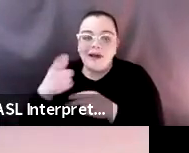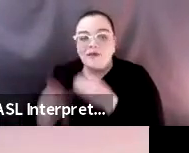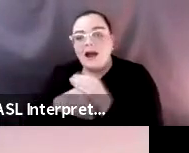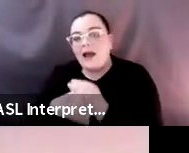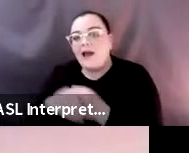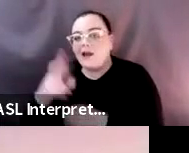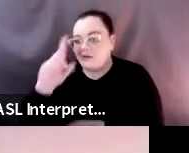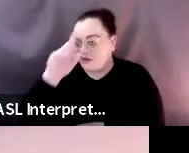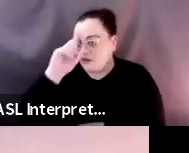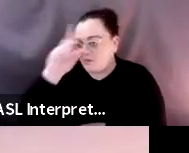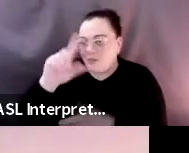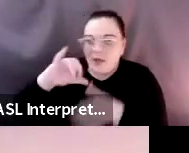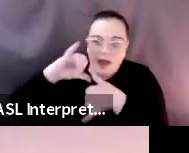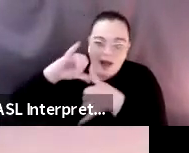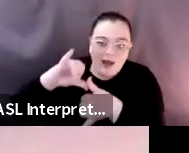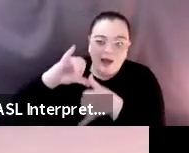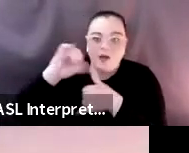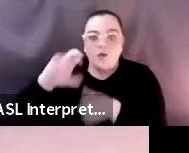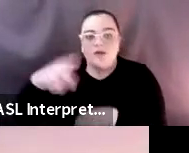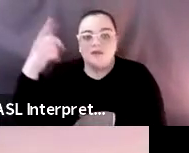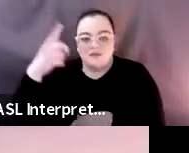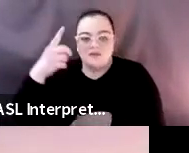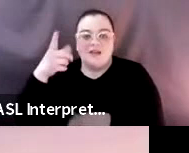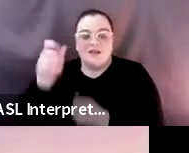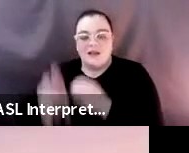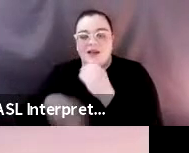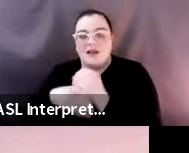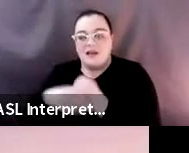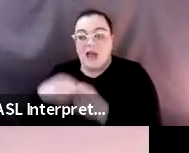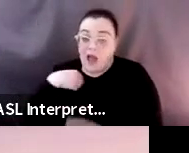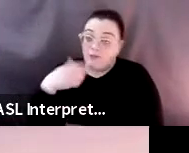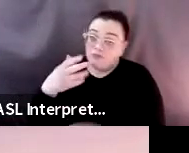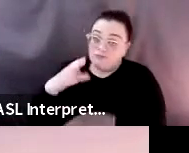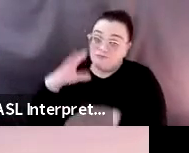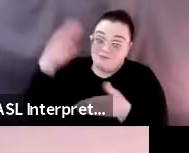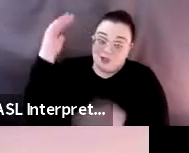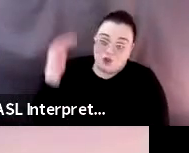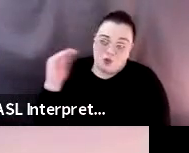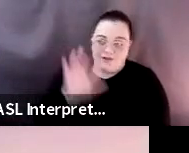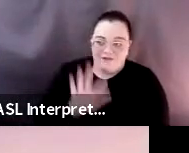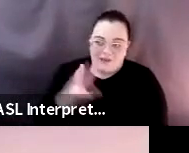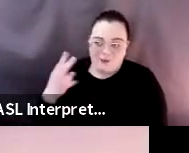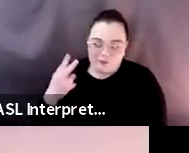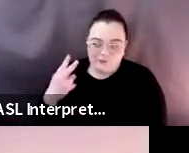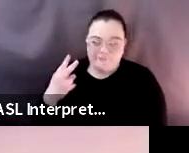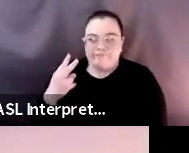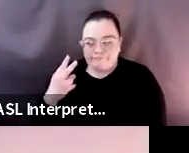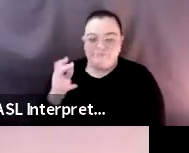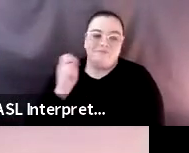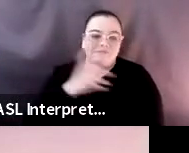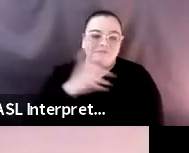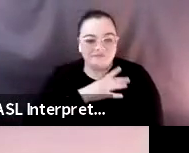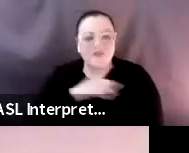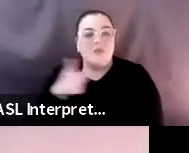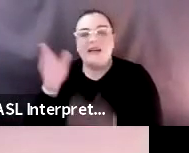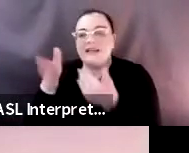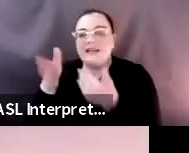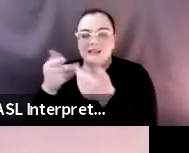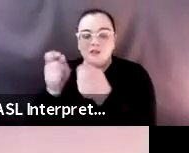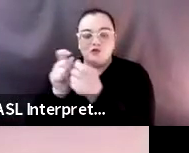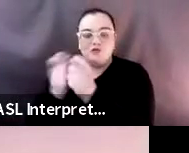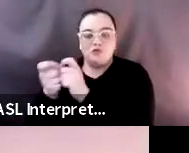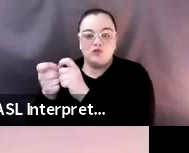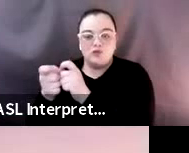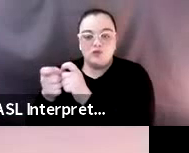add that really easily. I'm a shorty, so I can change the title really easily here. But I also wanna go